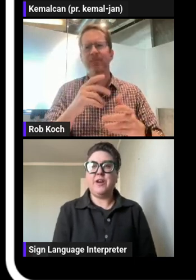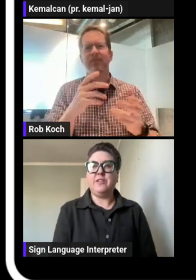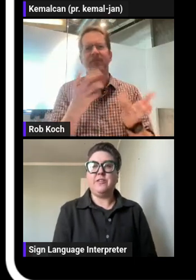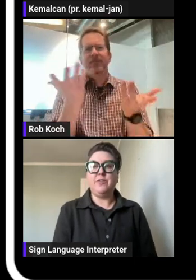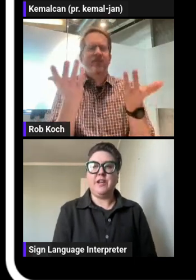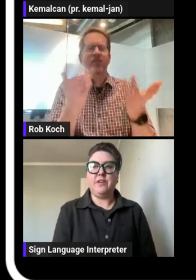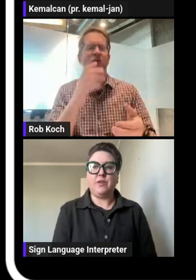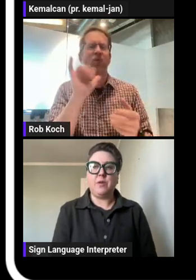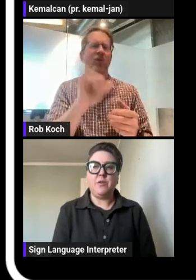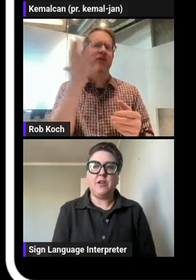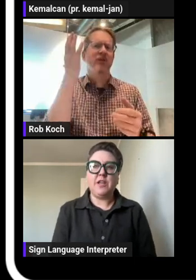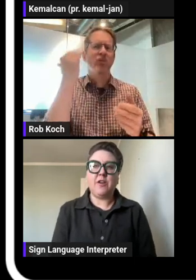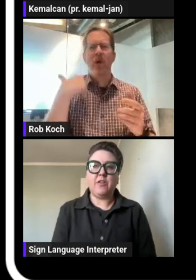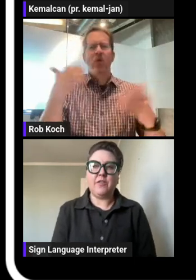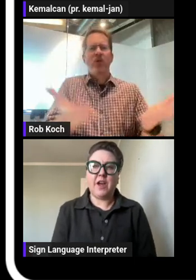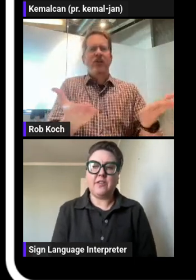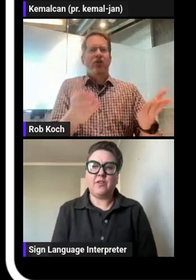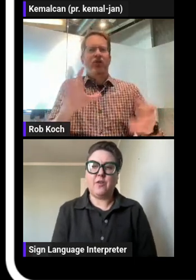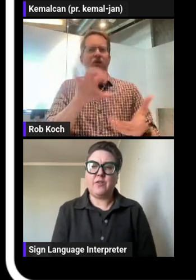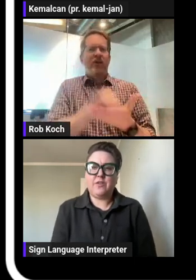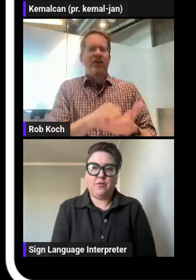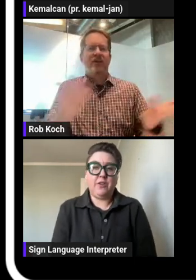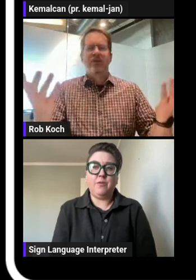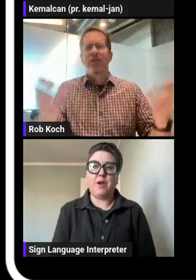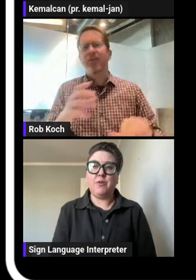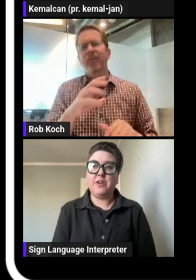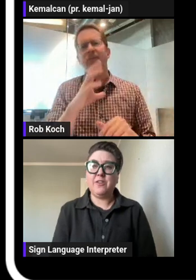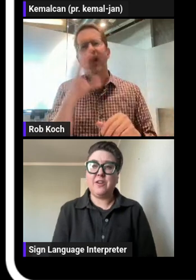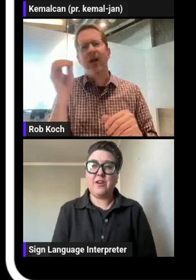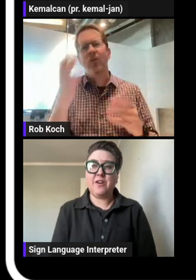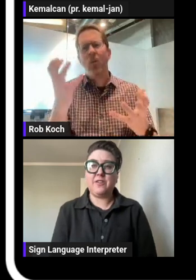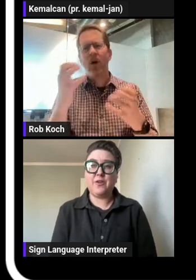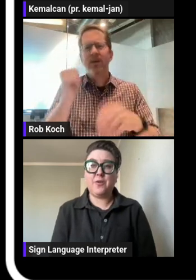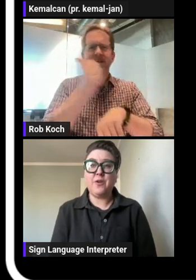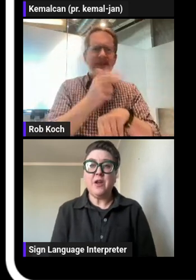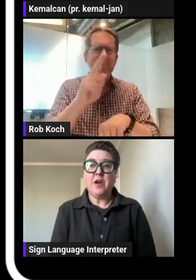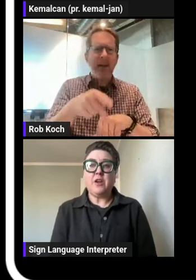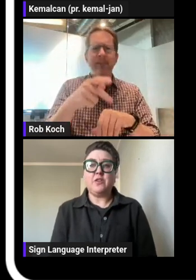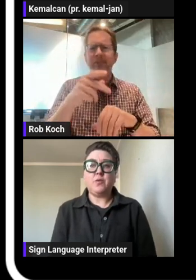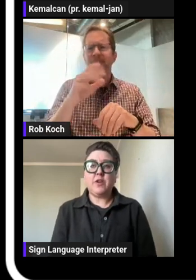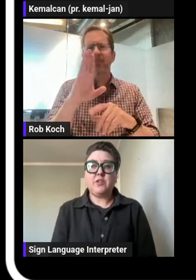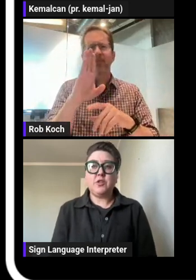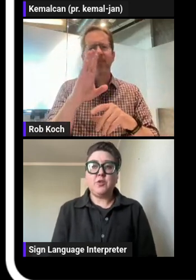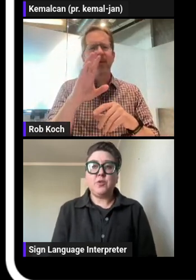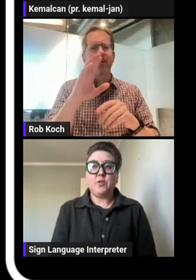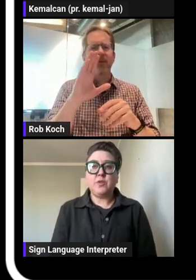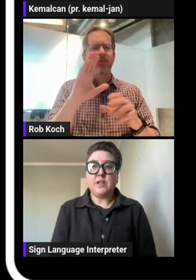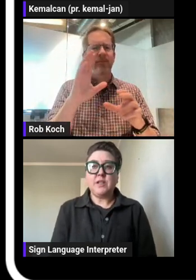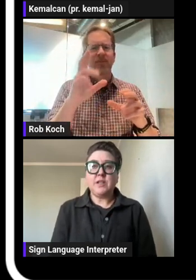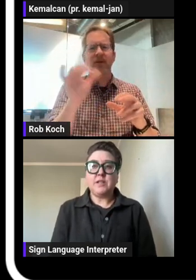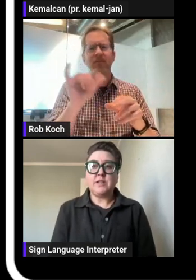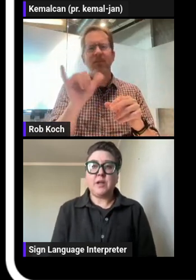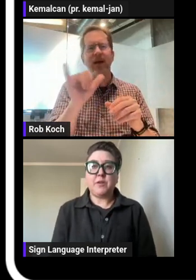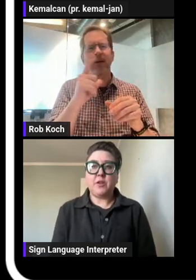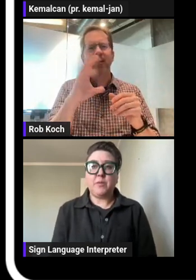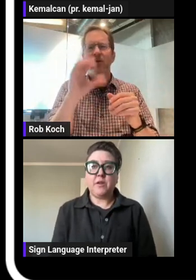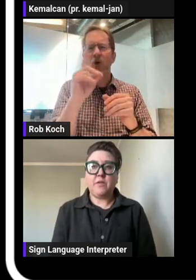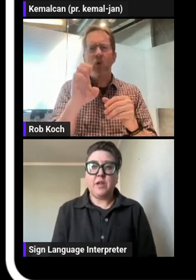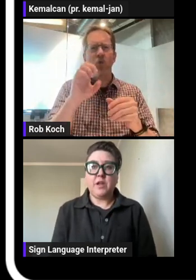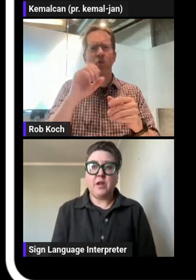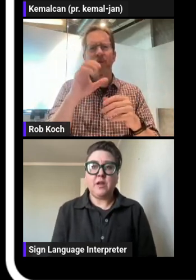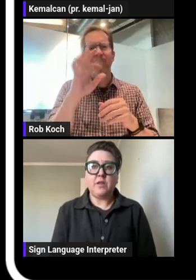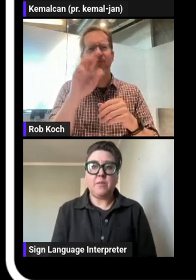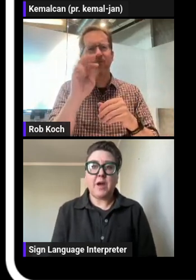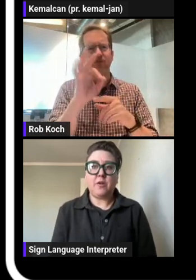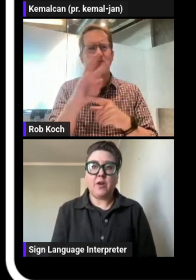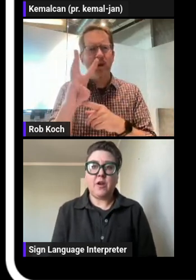cool to engage with the community and all of that. So that's really why we're here. So just wanted to set up a little bit